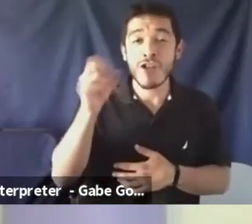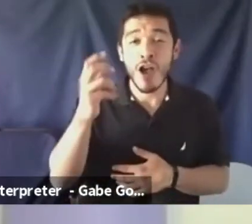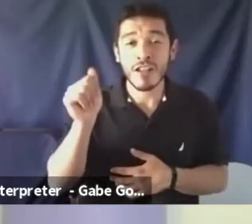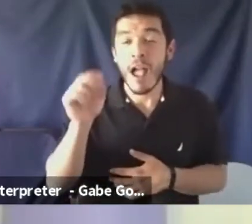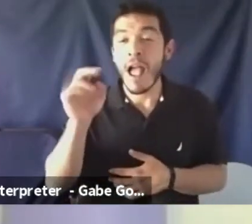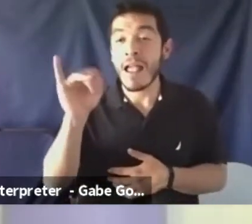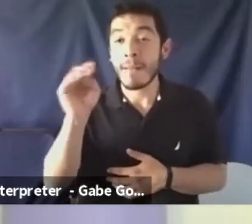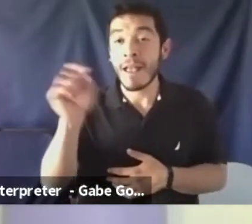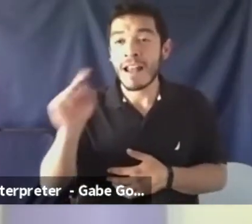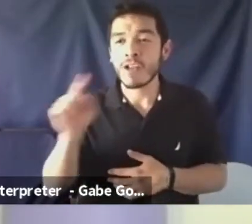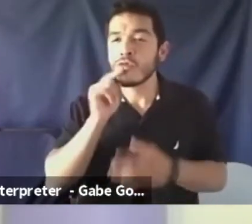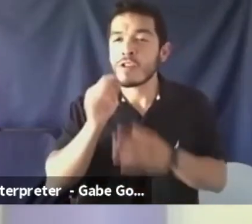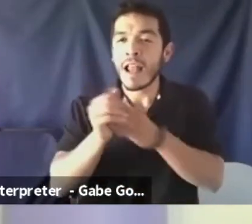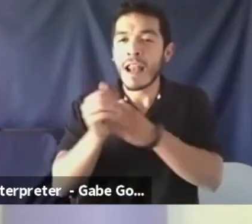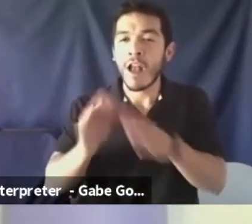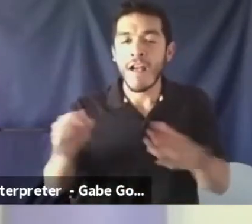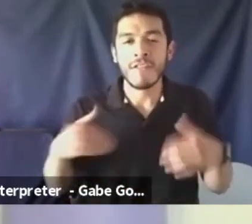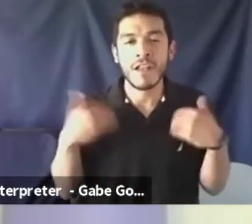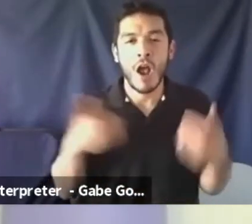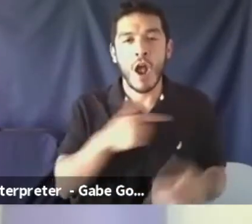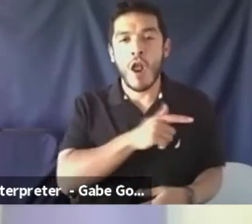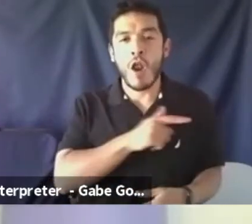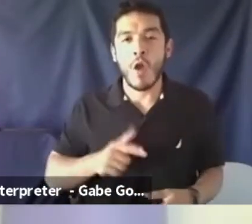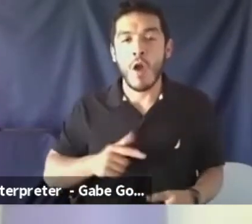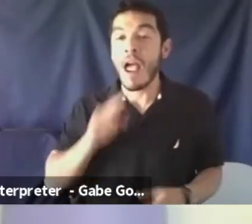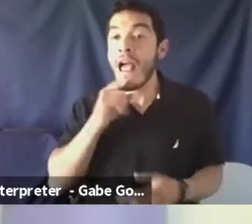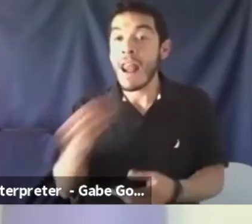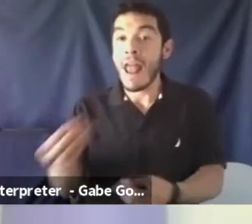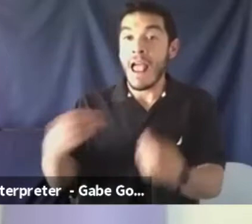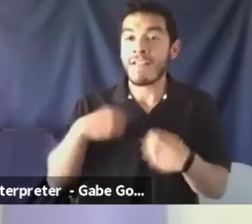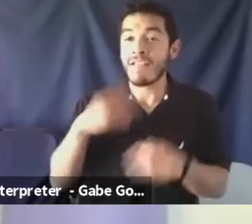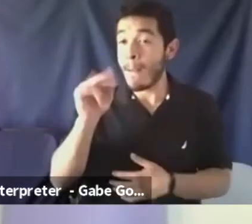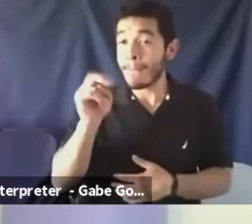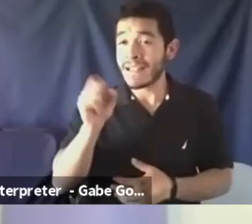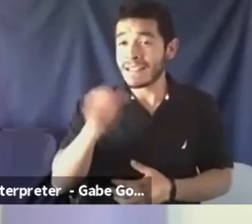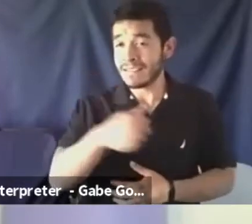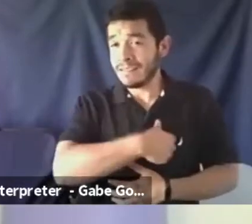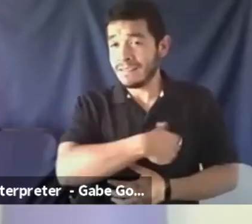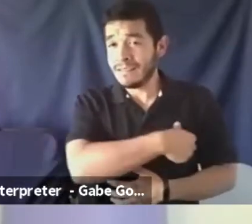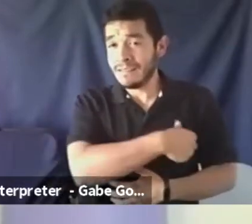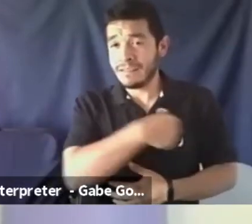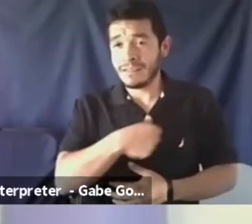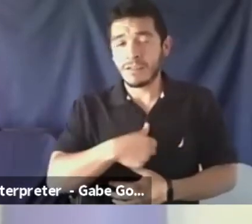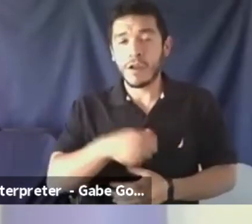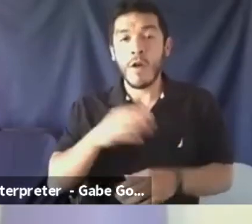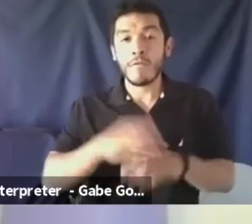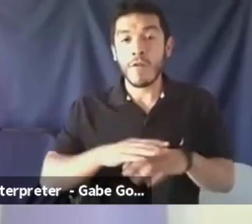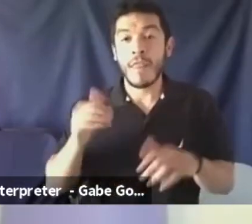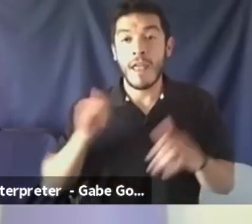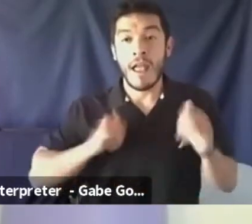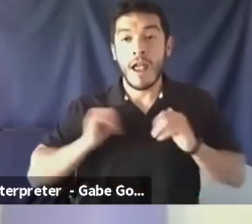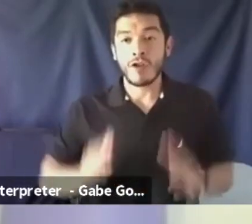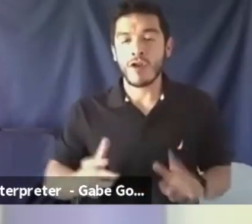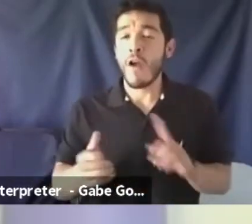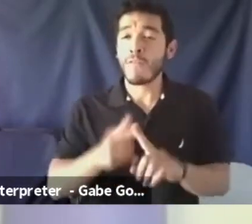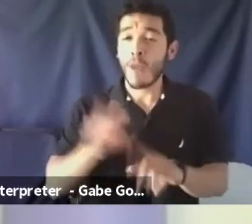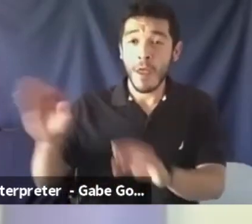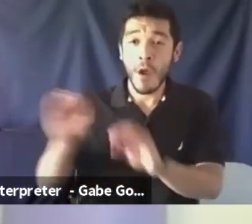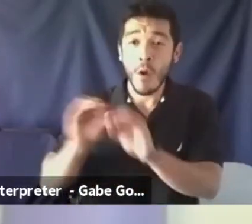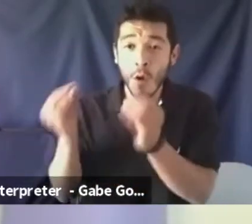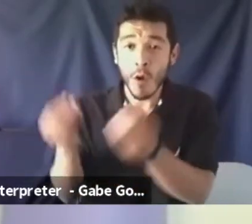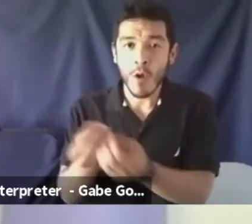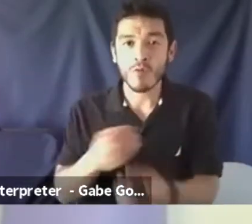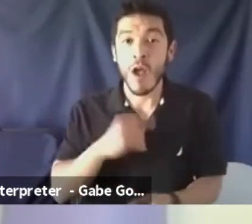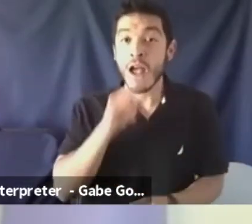Young Lords, came to set, and he actually handed me pins to put on the actor that were from the Young Lords organization. So I was able to